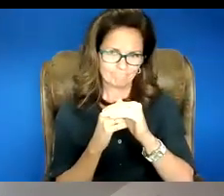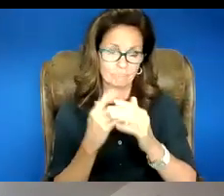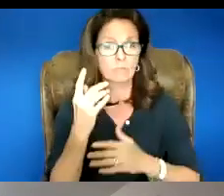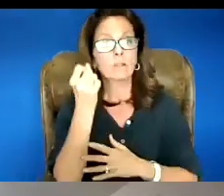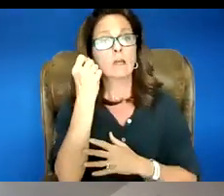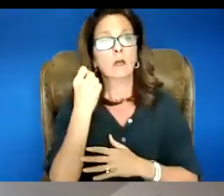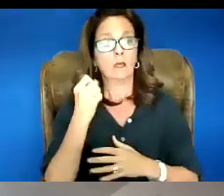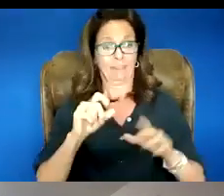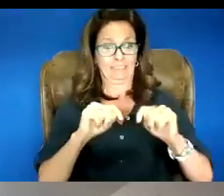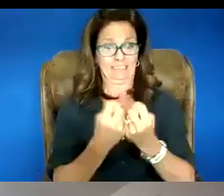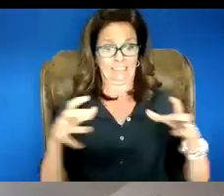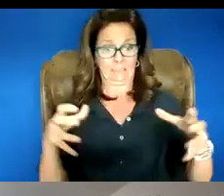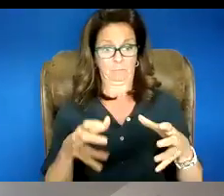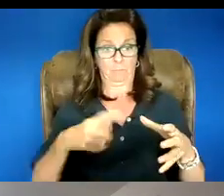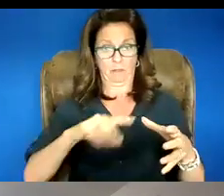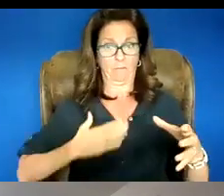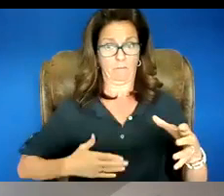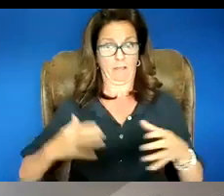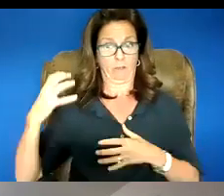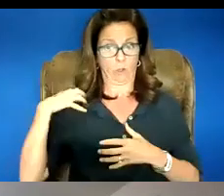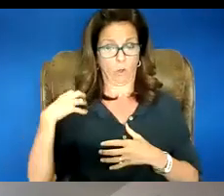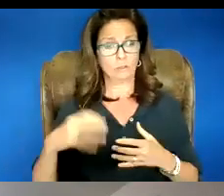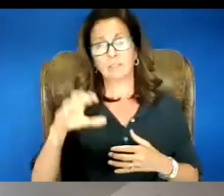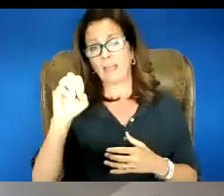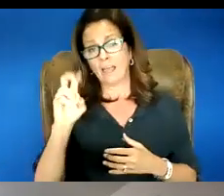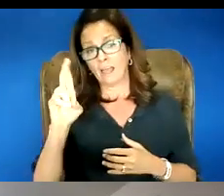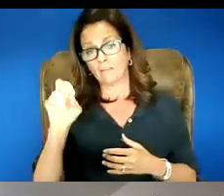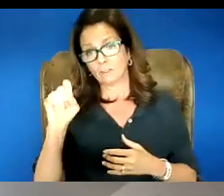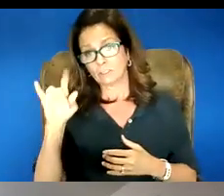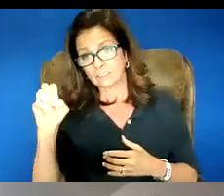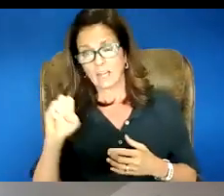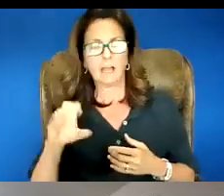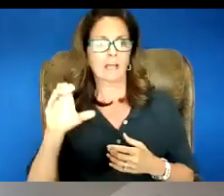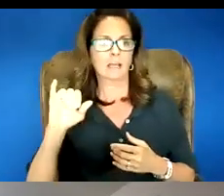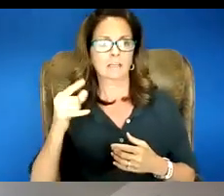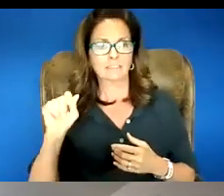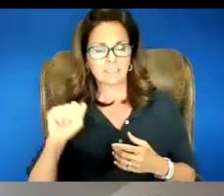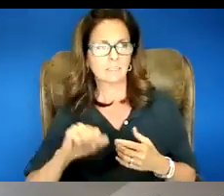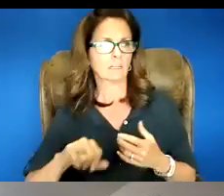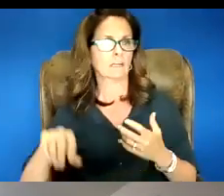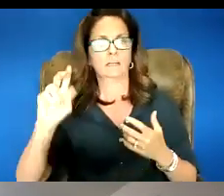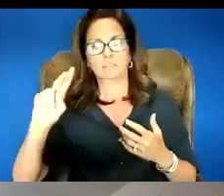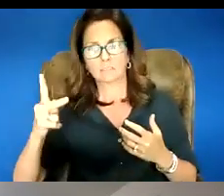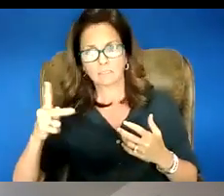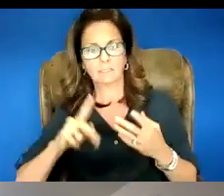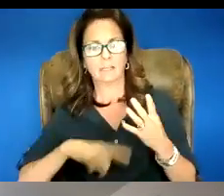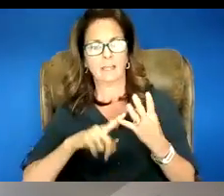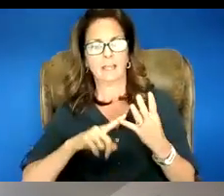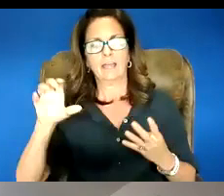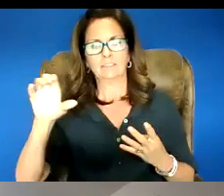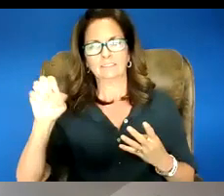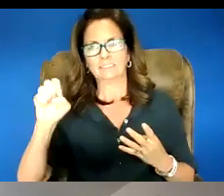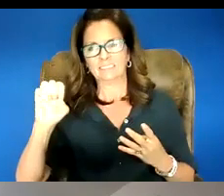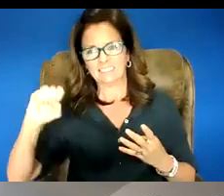health coaches through Everside, through Cigna, through Kaiser, and through our own CSEP, internal